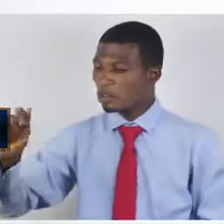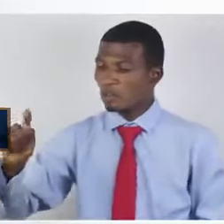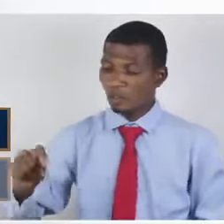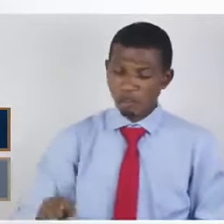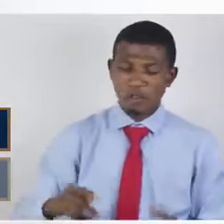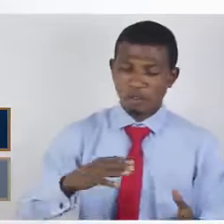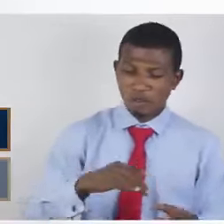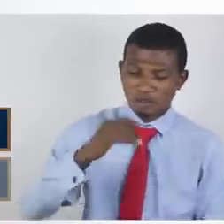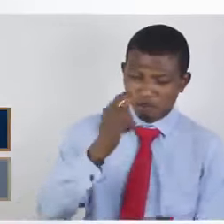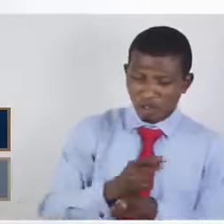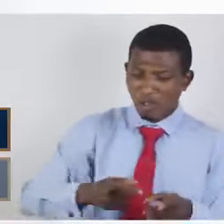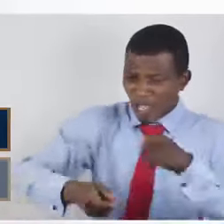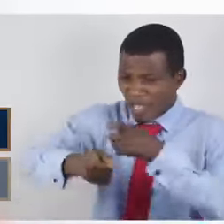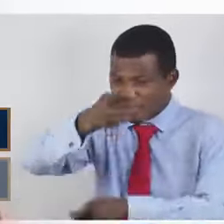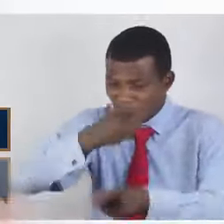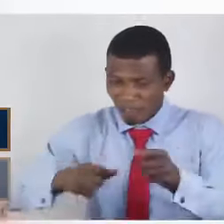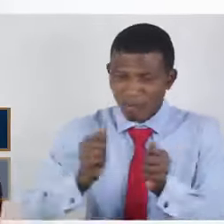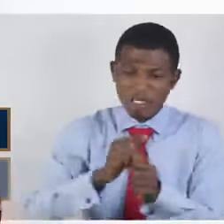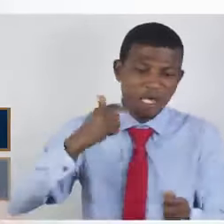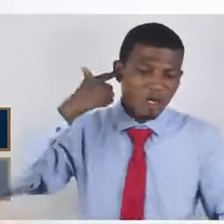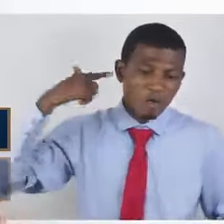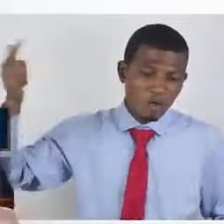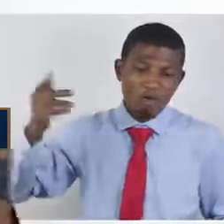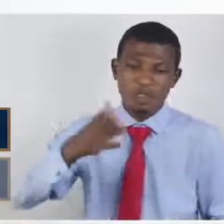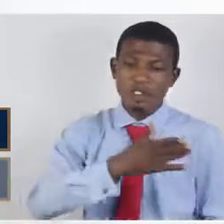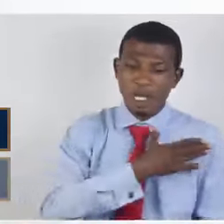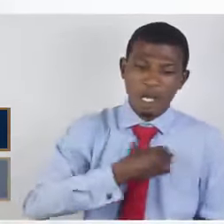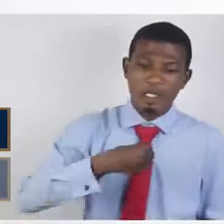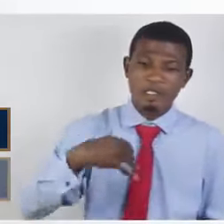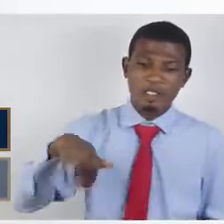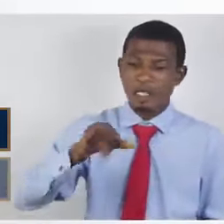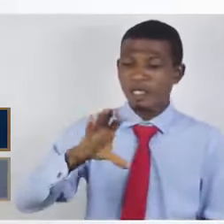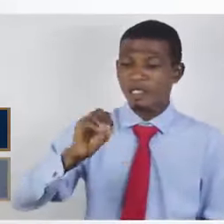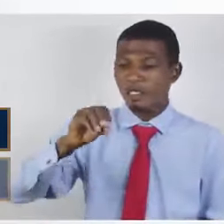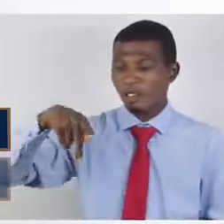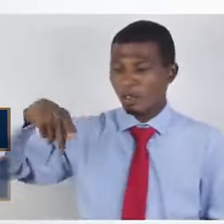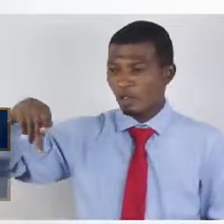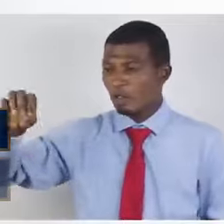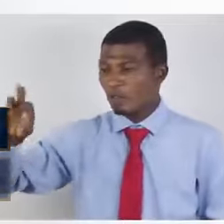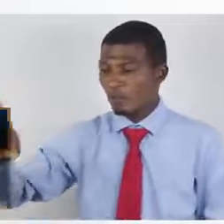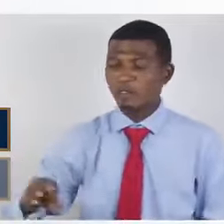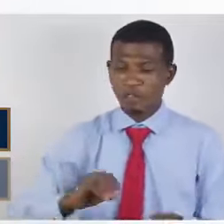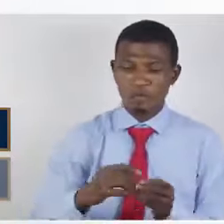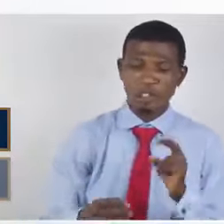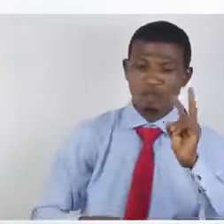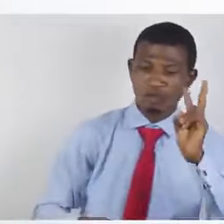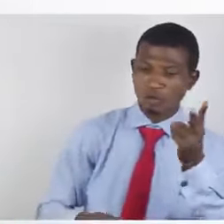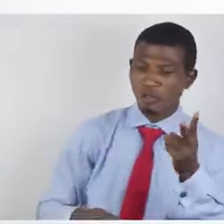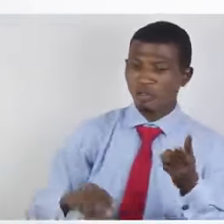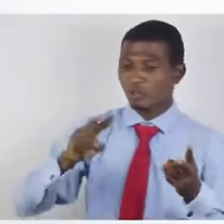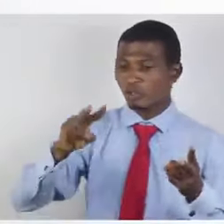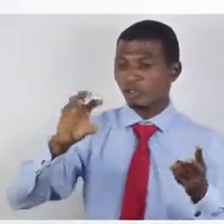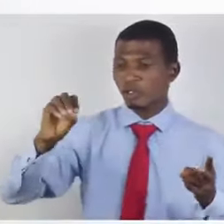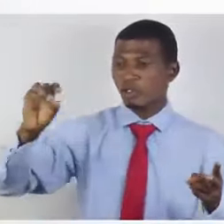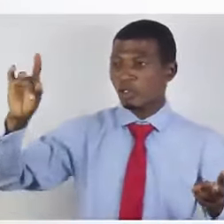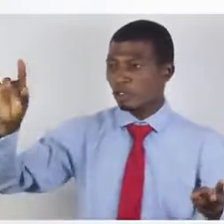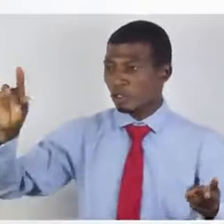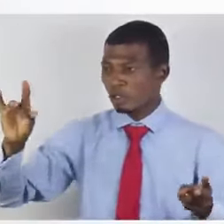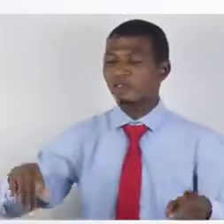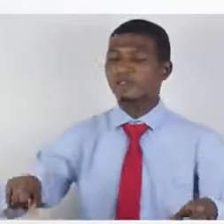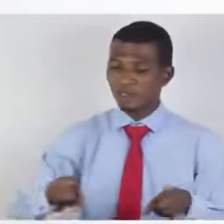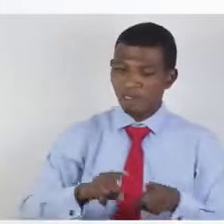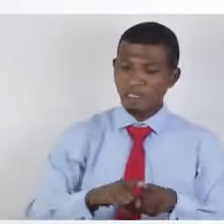We exchanged it with their copper and other materials. So that's the answer to question 1. Then question